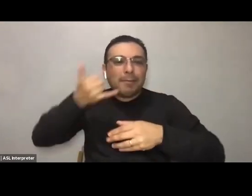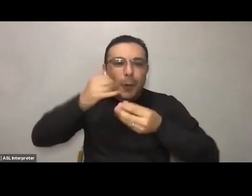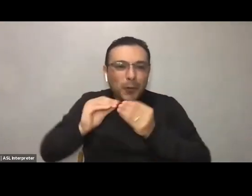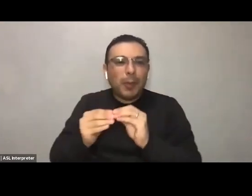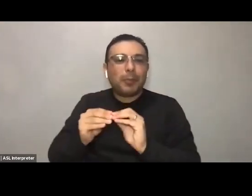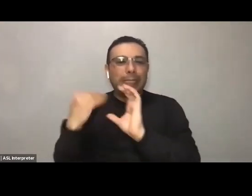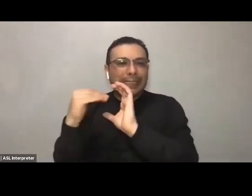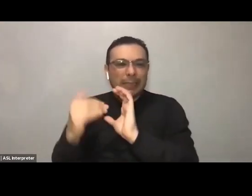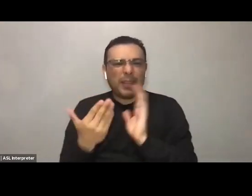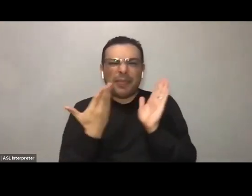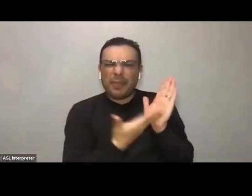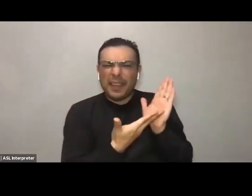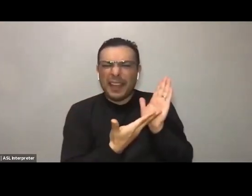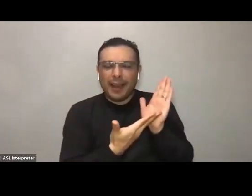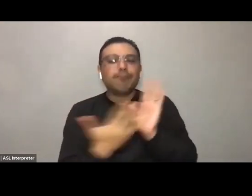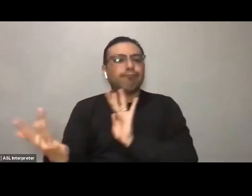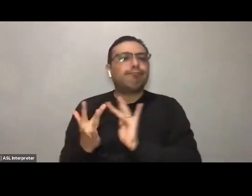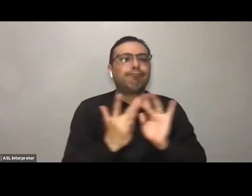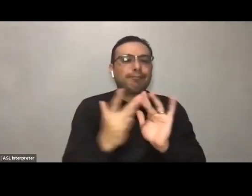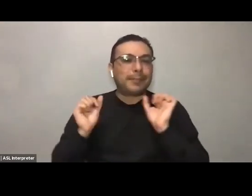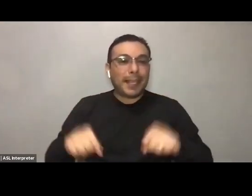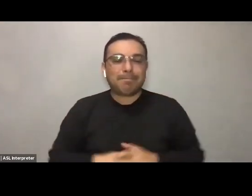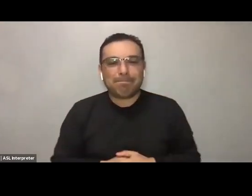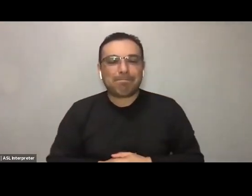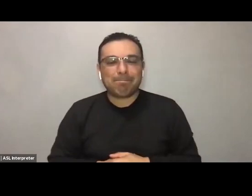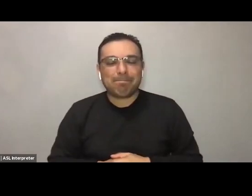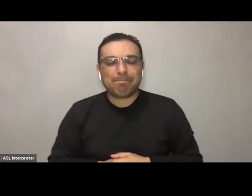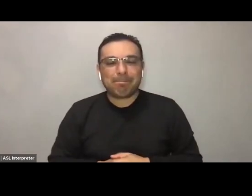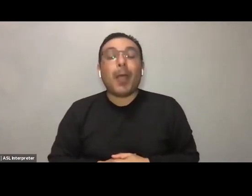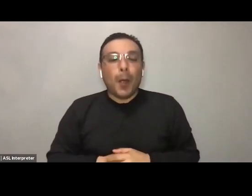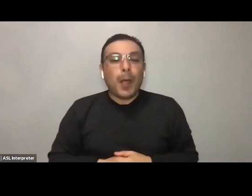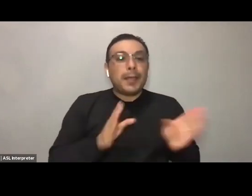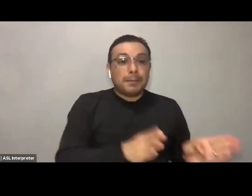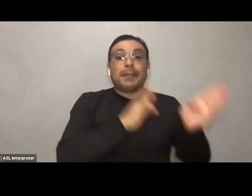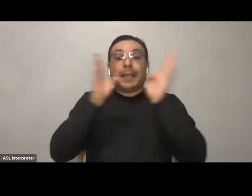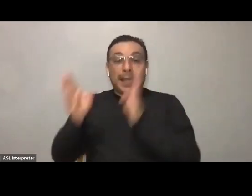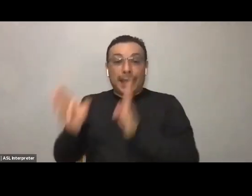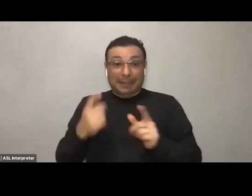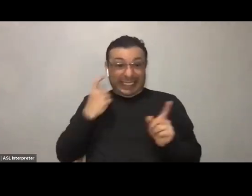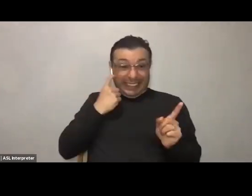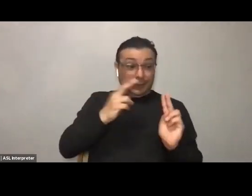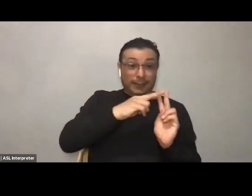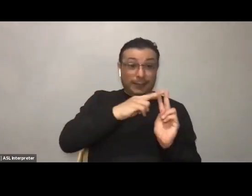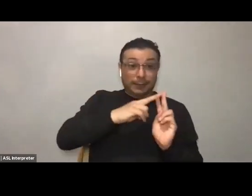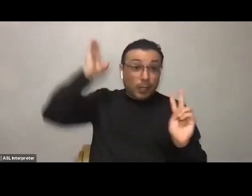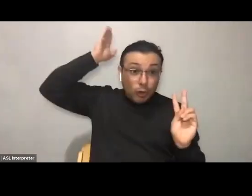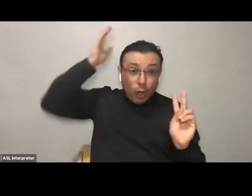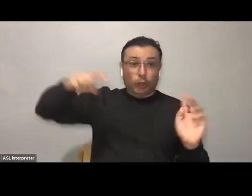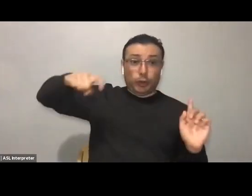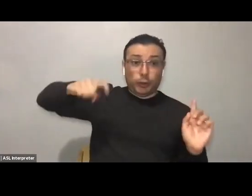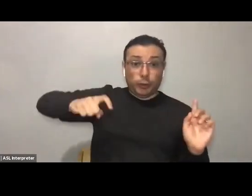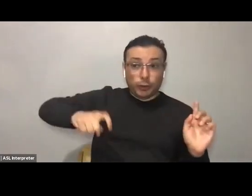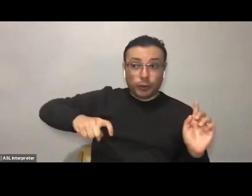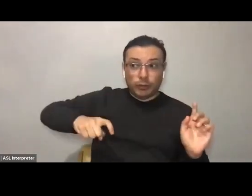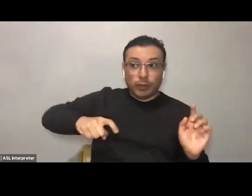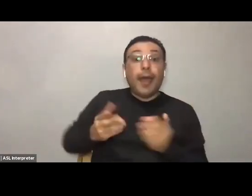talk about how some folks are applying these learns in the real world or the real virtual world, if you